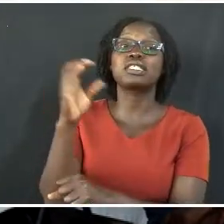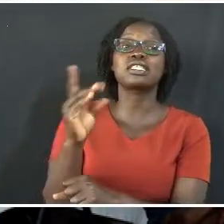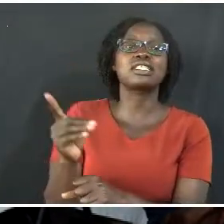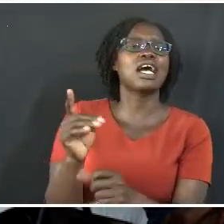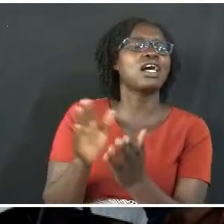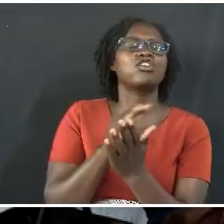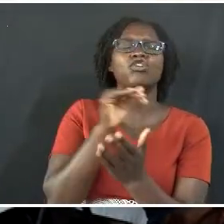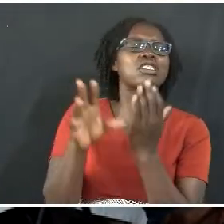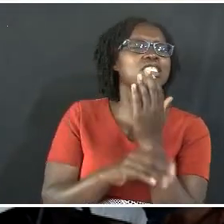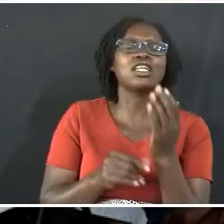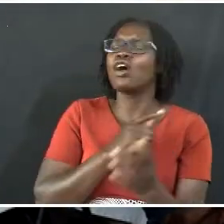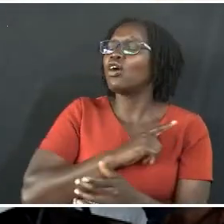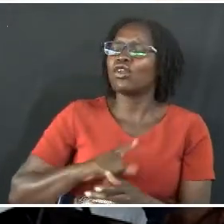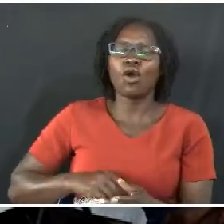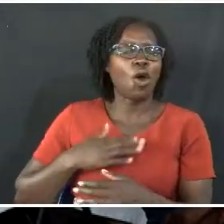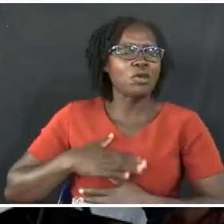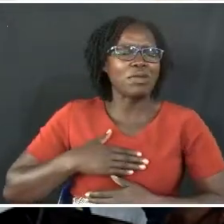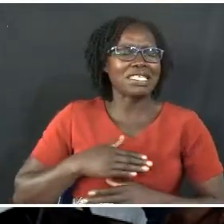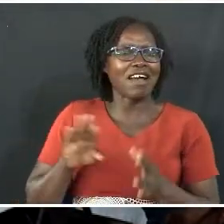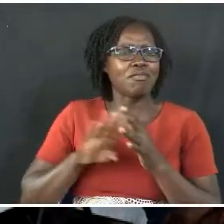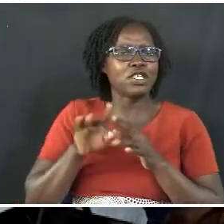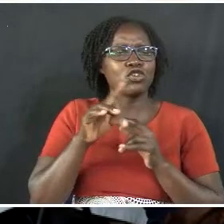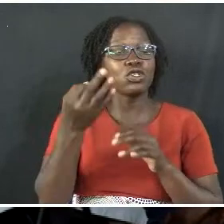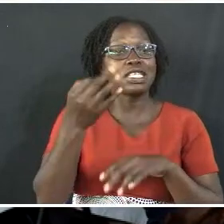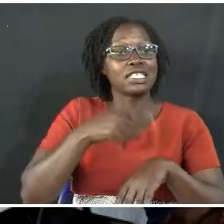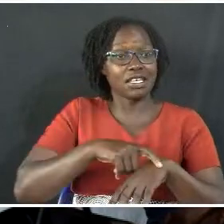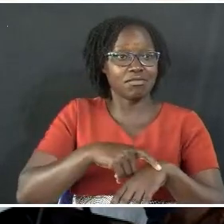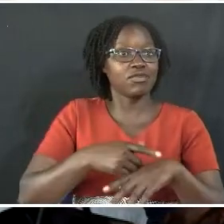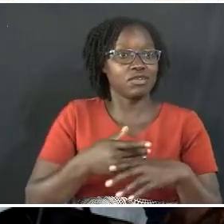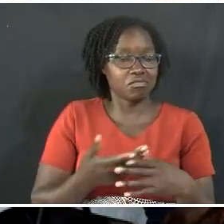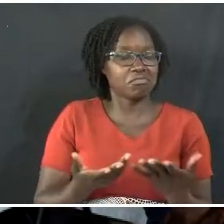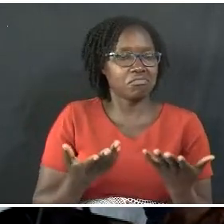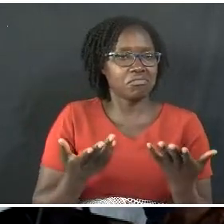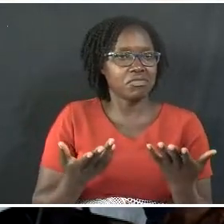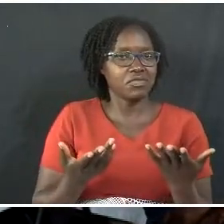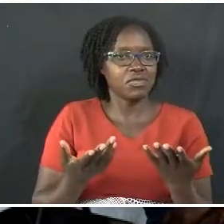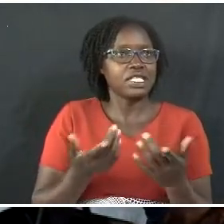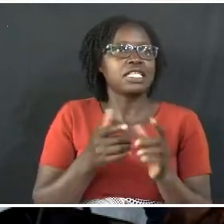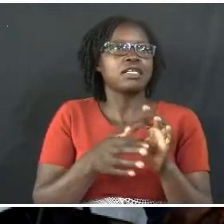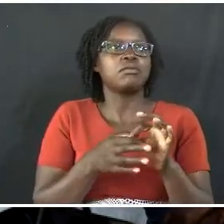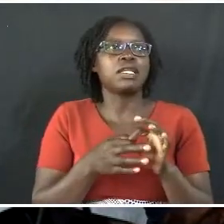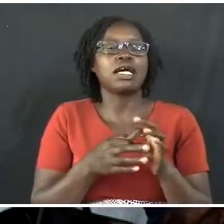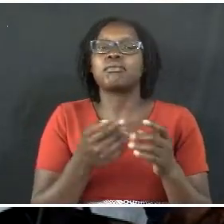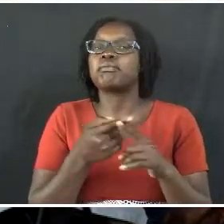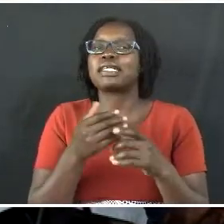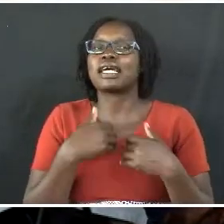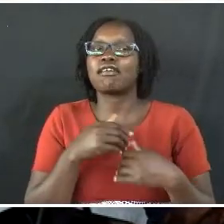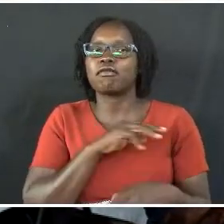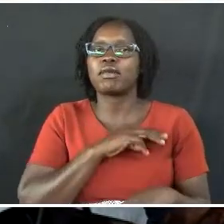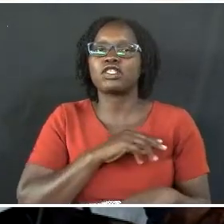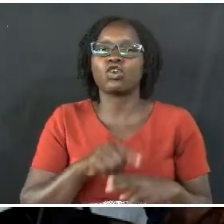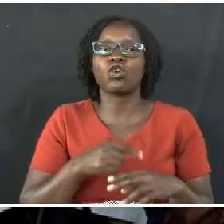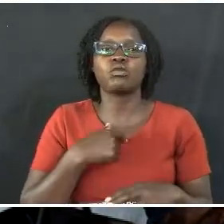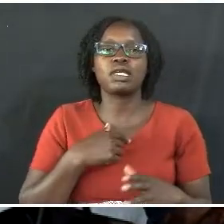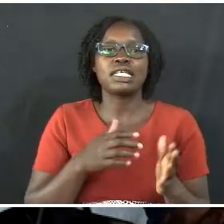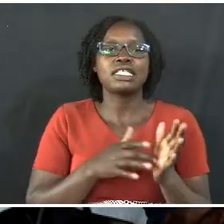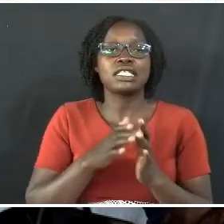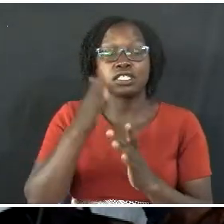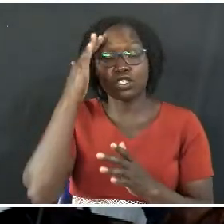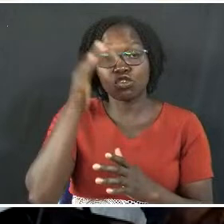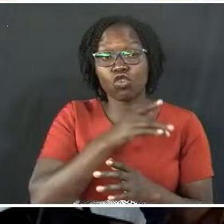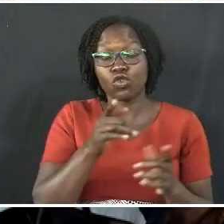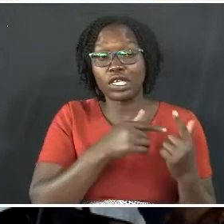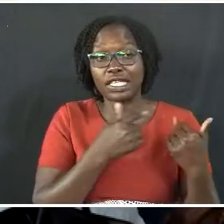stolen. Lord, please, I have betrayed you three times. But have mercy on me. Jesus, knowing the